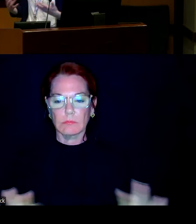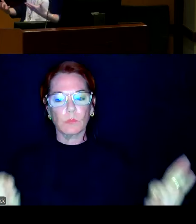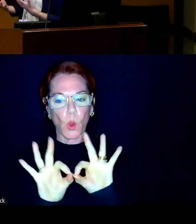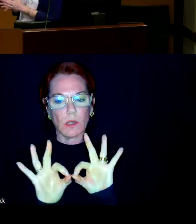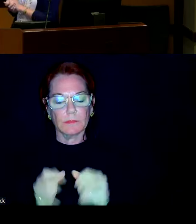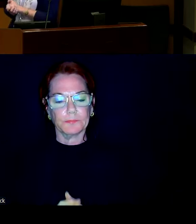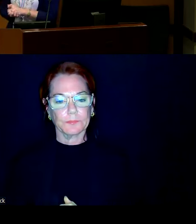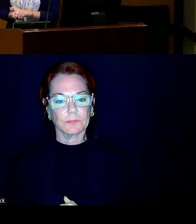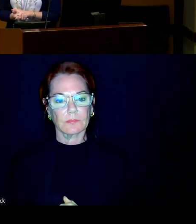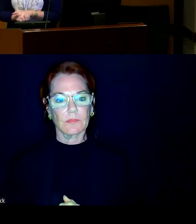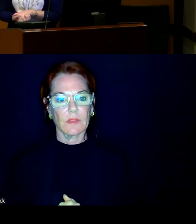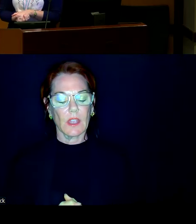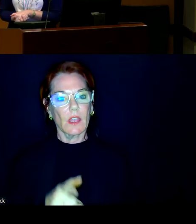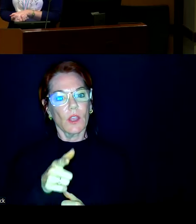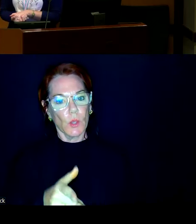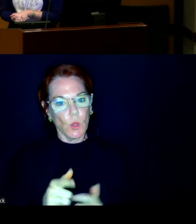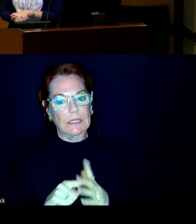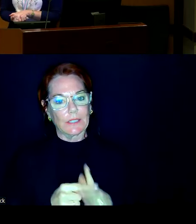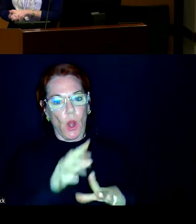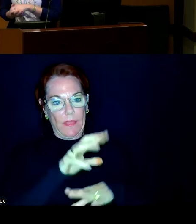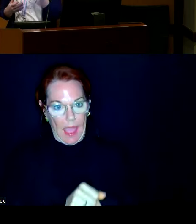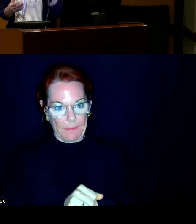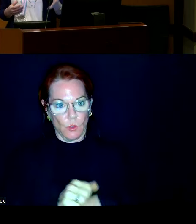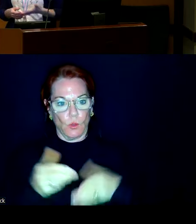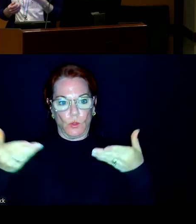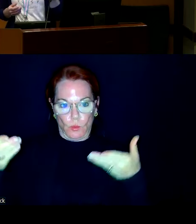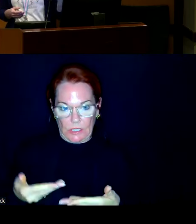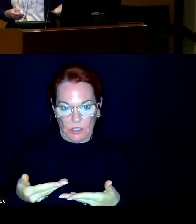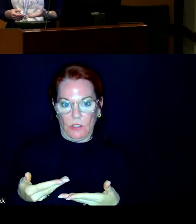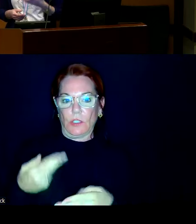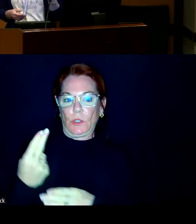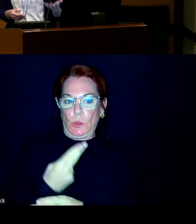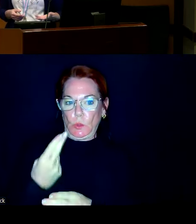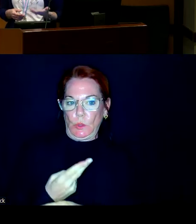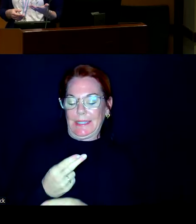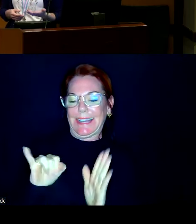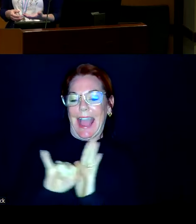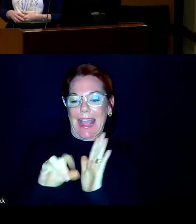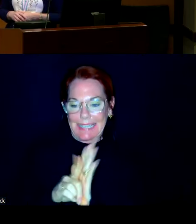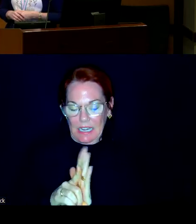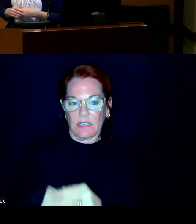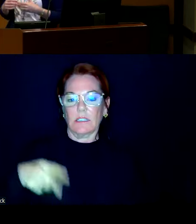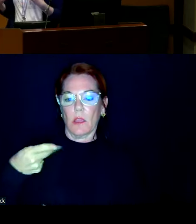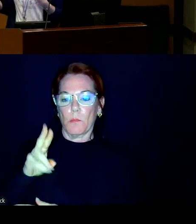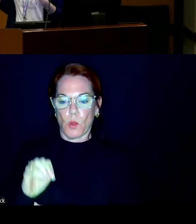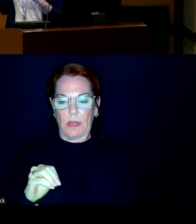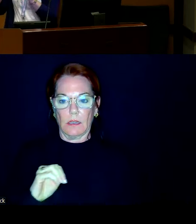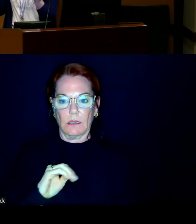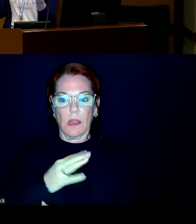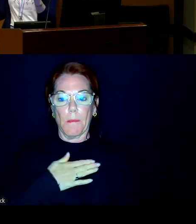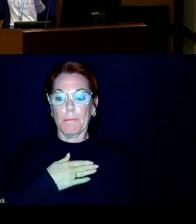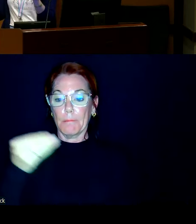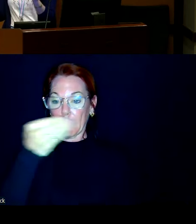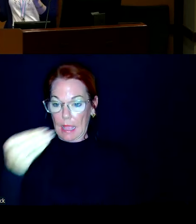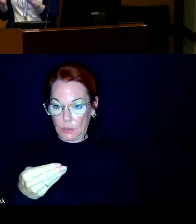So get in the habit of introducing yourself with name and pronouns. So all of my presentations have she, her after my name. My Zoom has